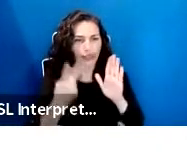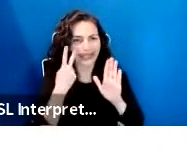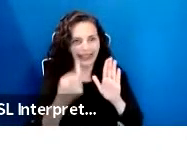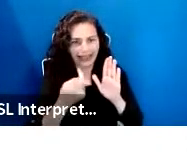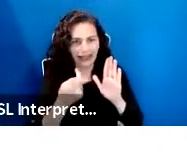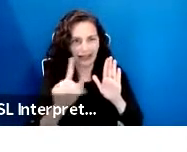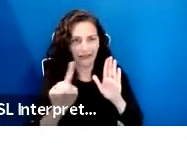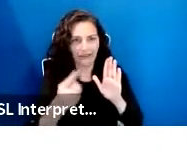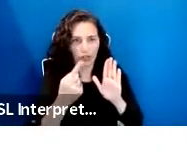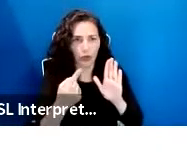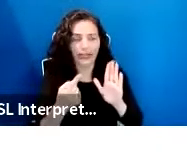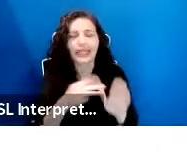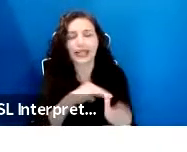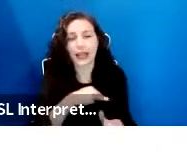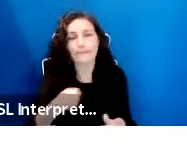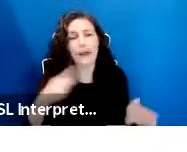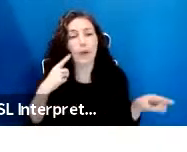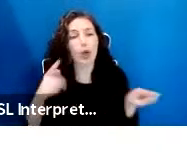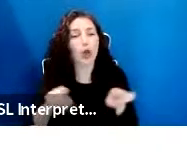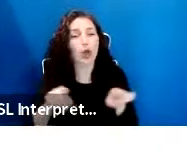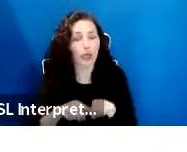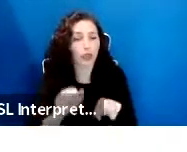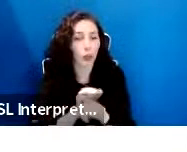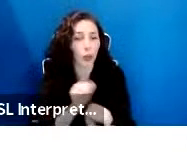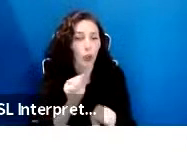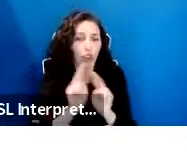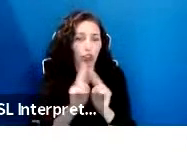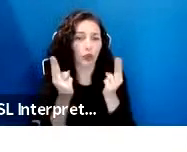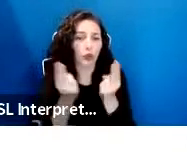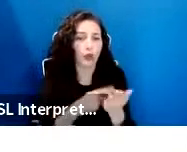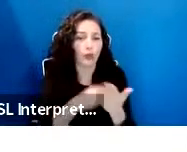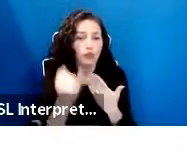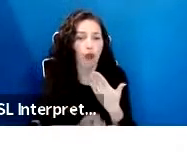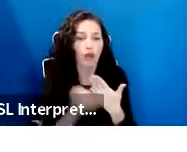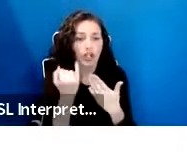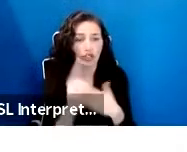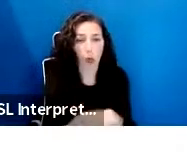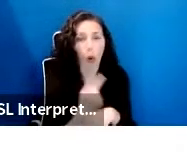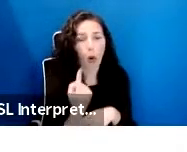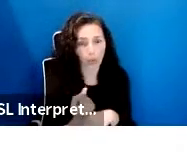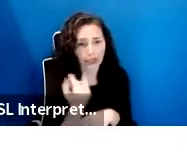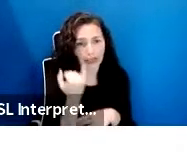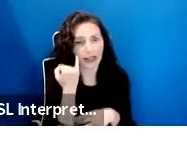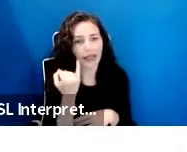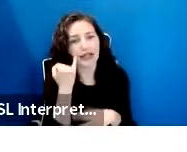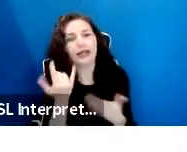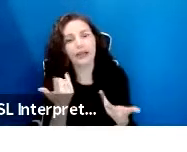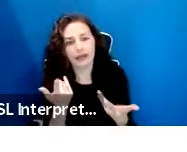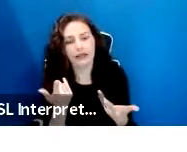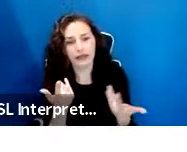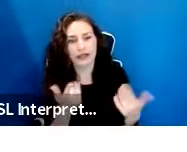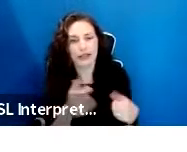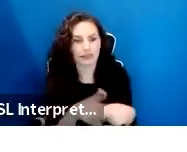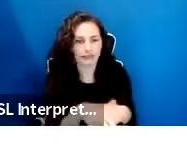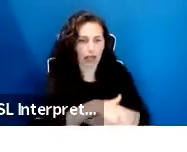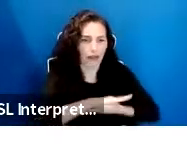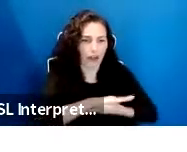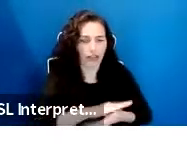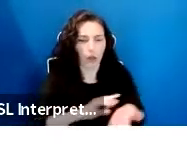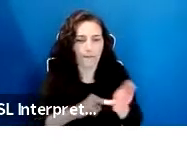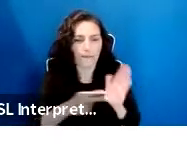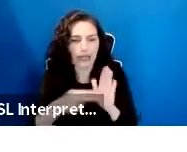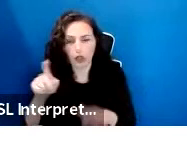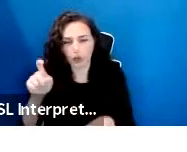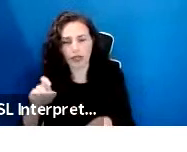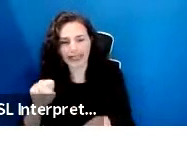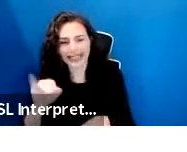is that SAG-AFTRA members agree to work on union projects only where there's union coverage. Therefore, if you want to have one of those SAG-AFTRA